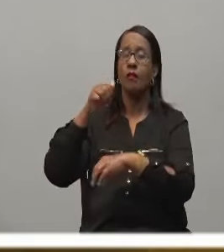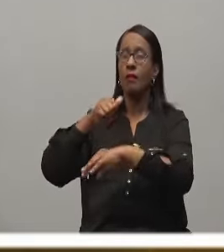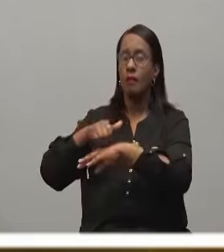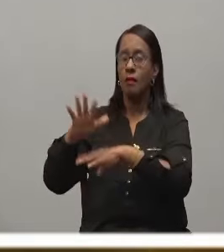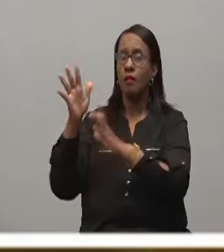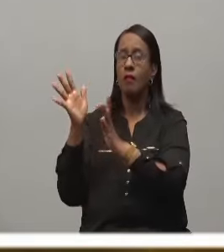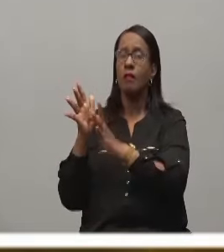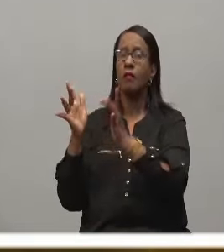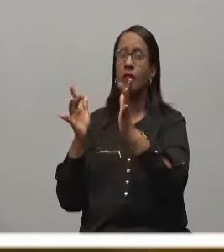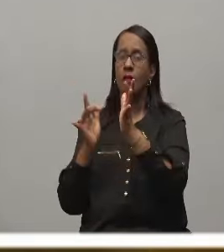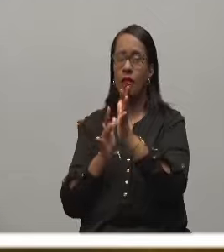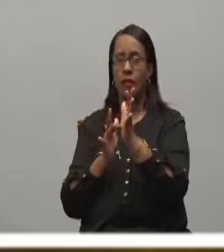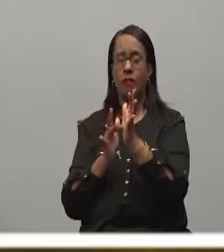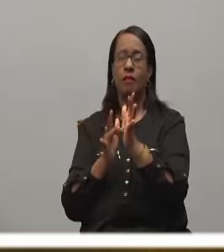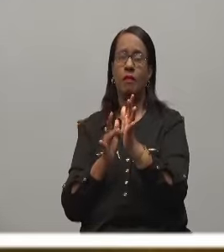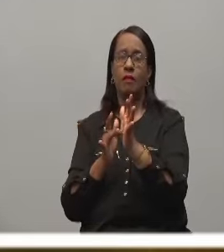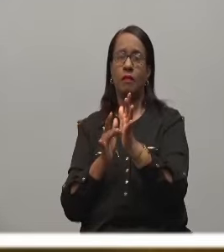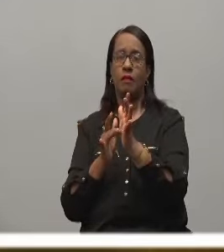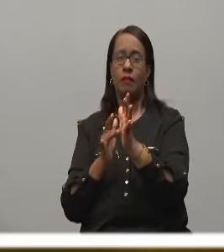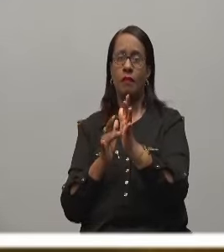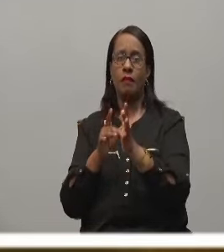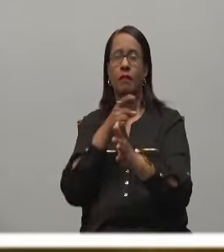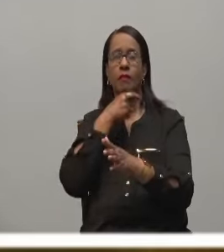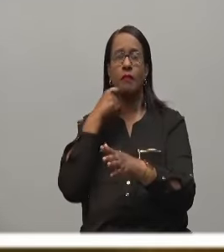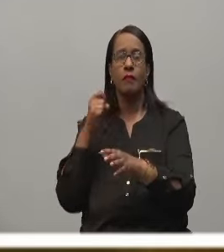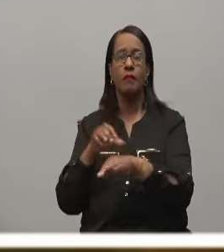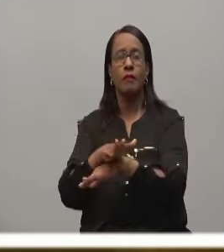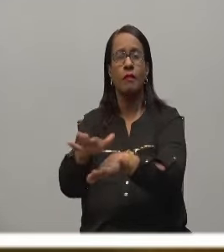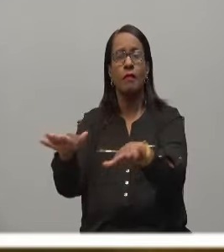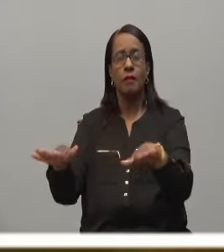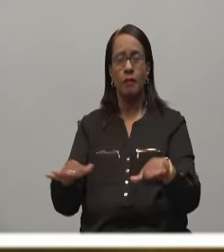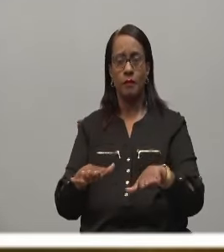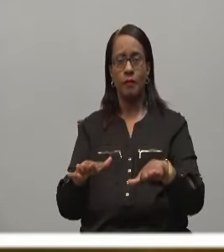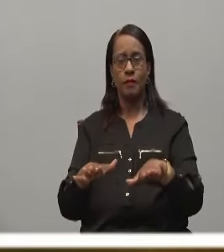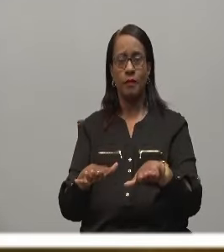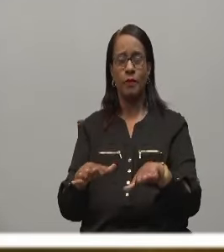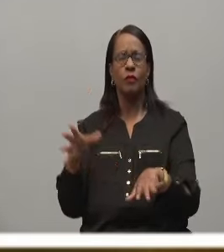Can you hold on to that one for a moment?